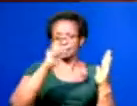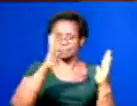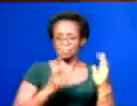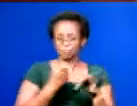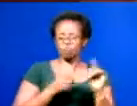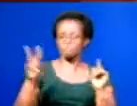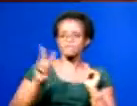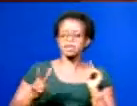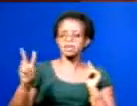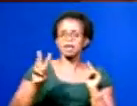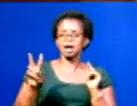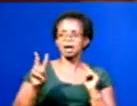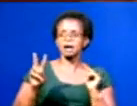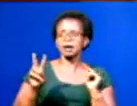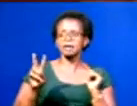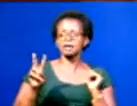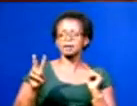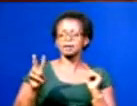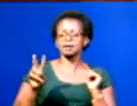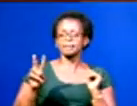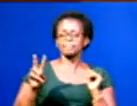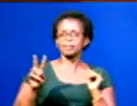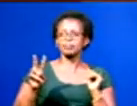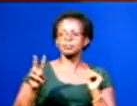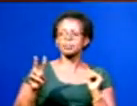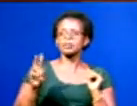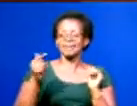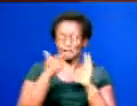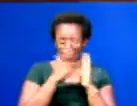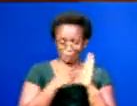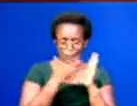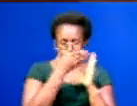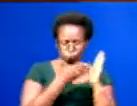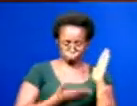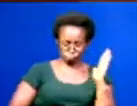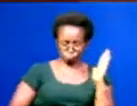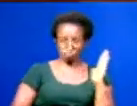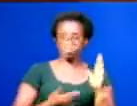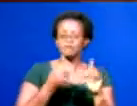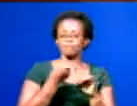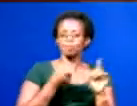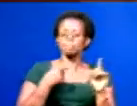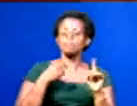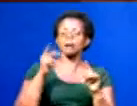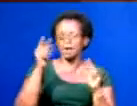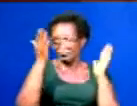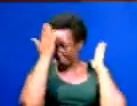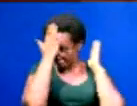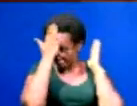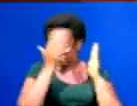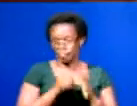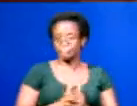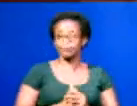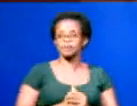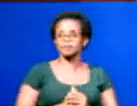my brand senator also represents, where I have a list of teachers from Kakamega, and